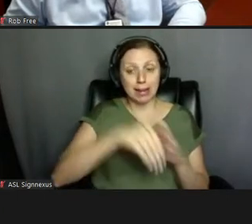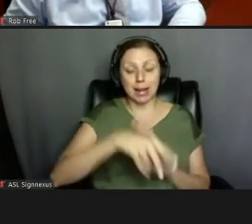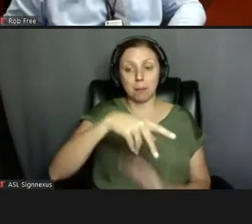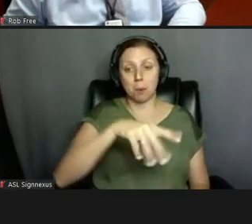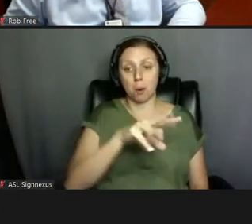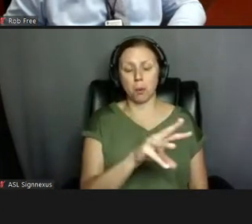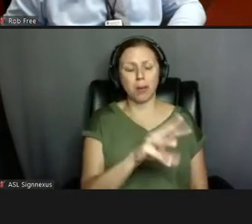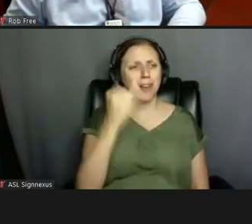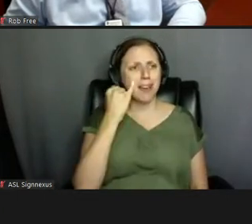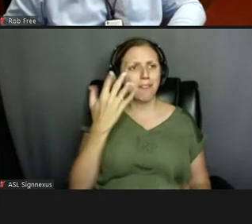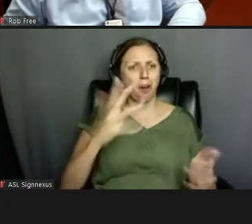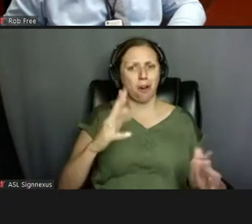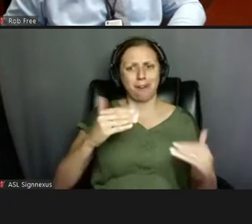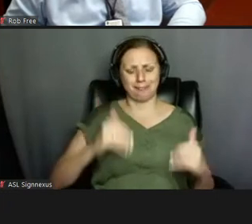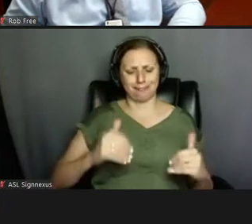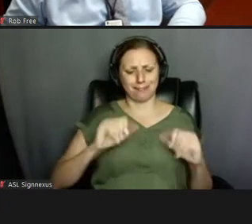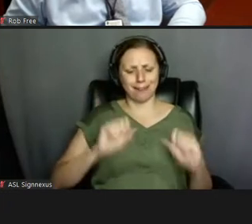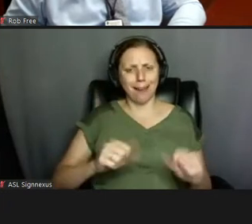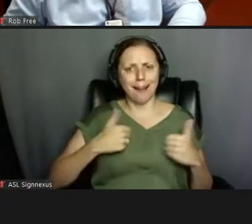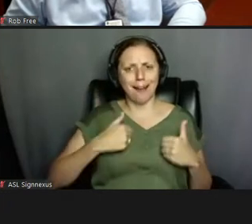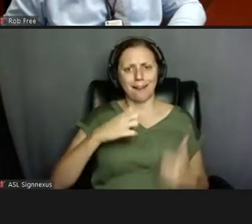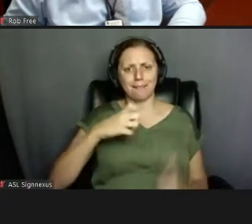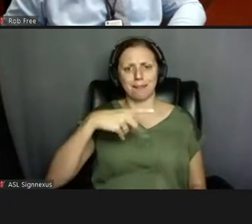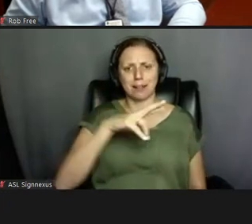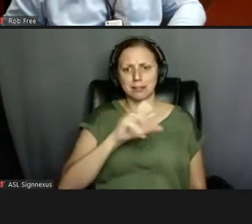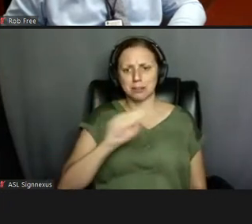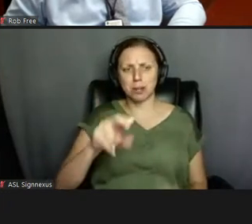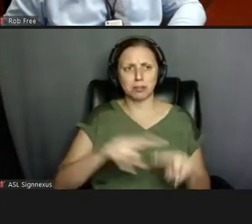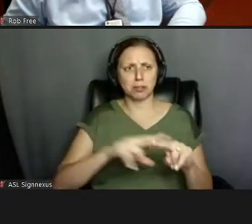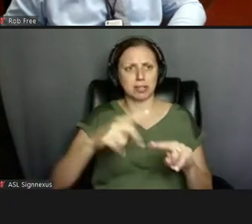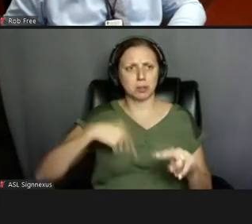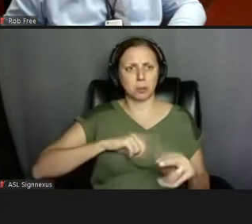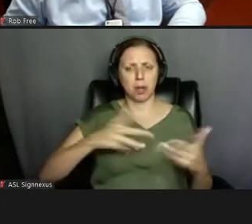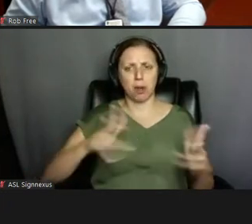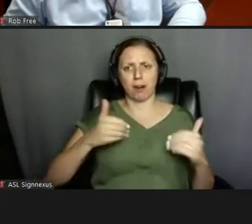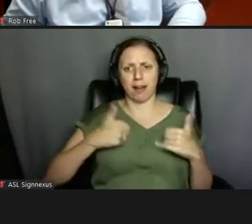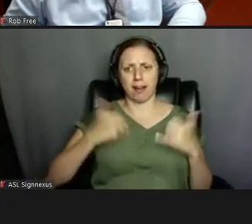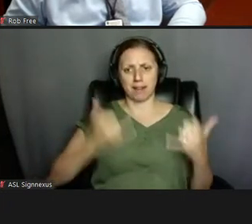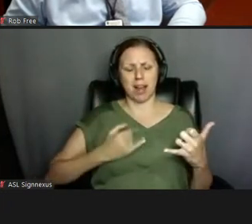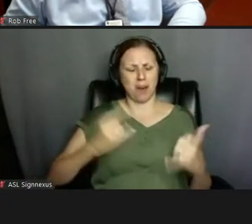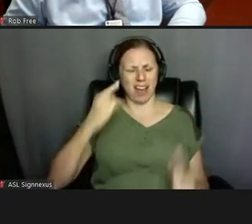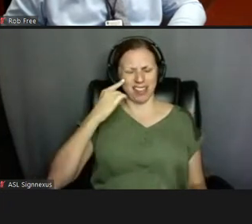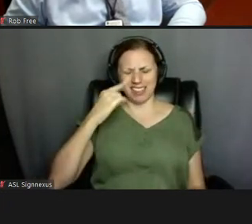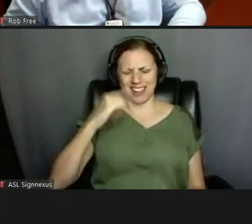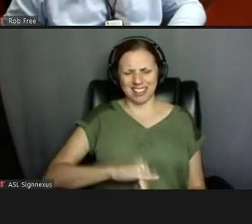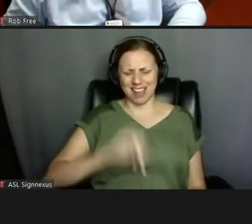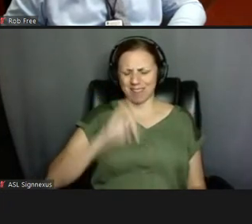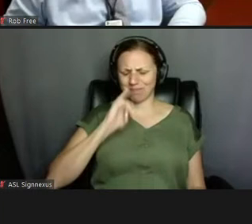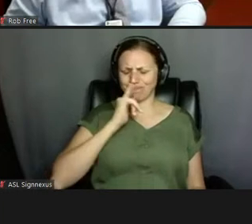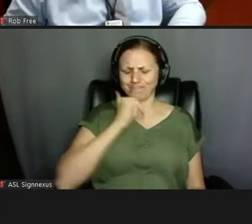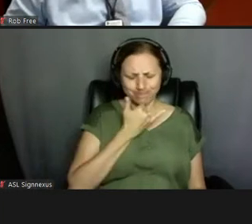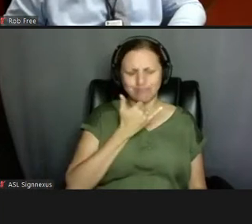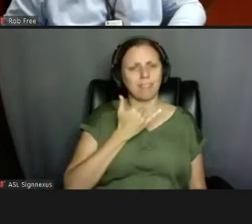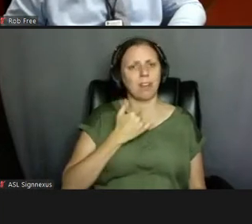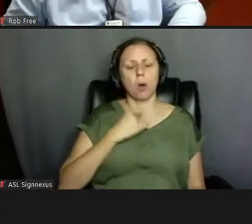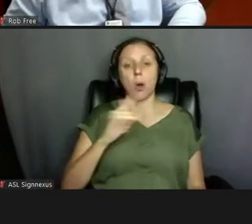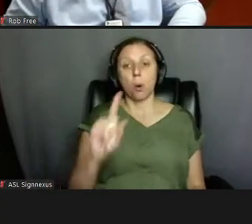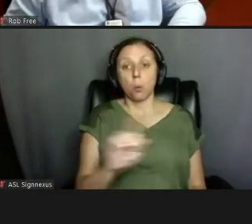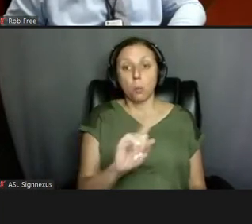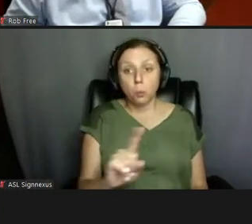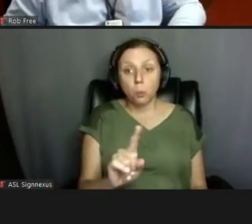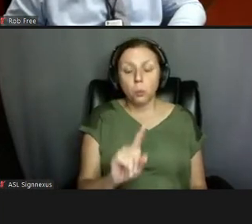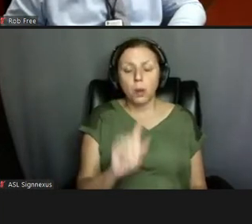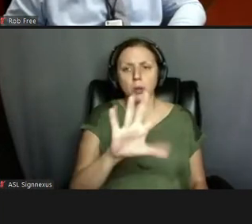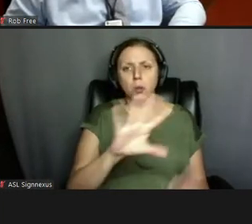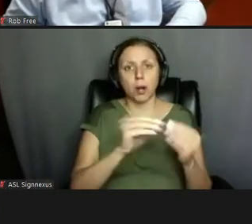already accommodate the express trains that we have now. I think that's misleading. I don't know where you're getting your ridership